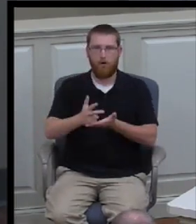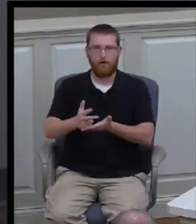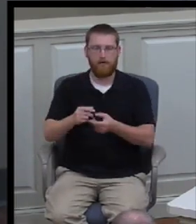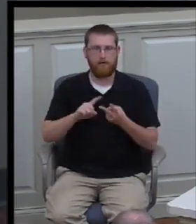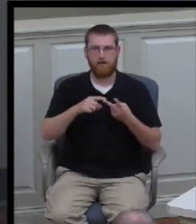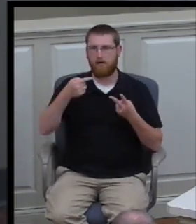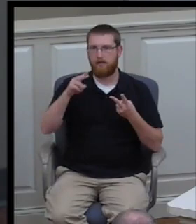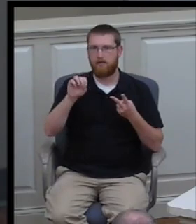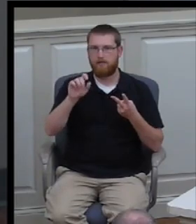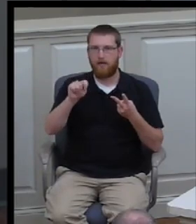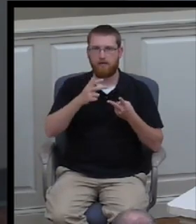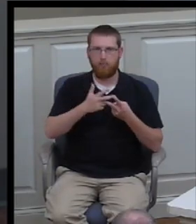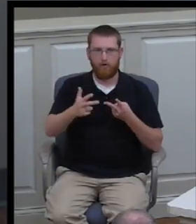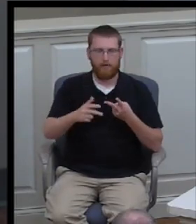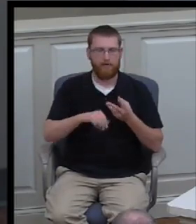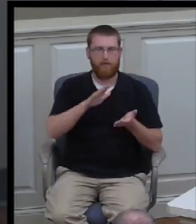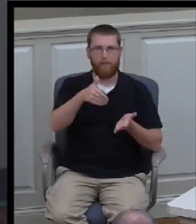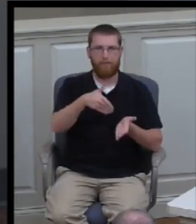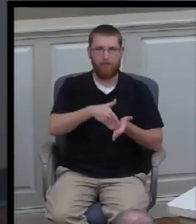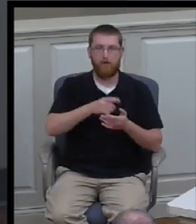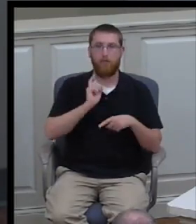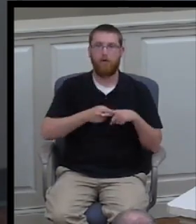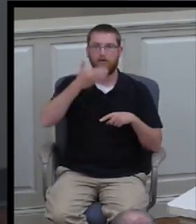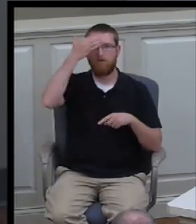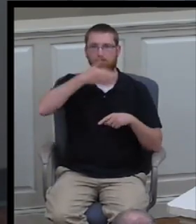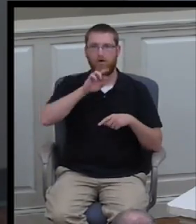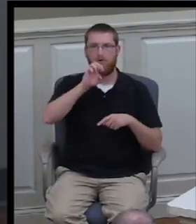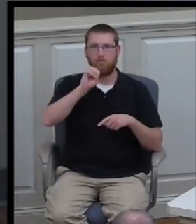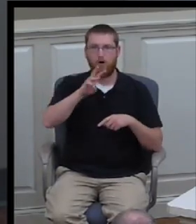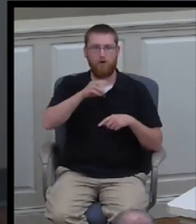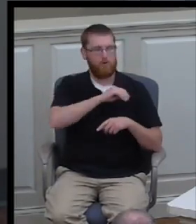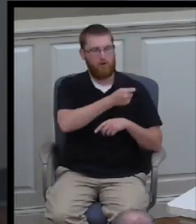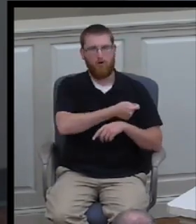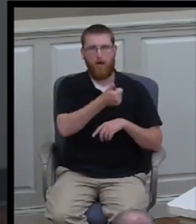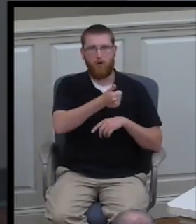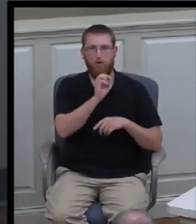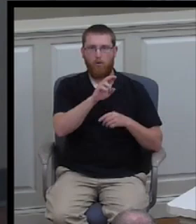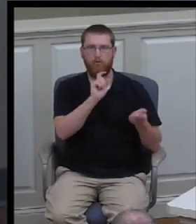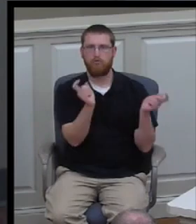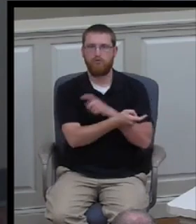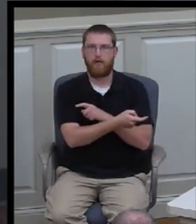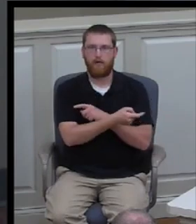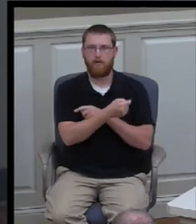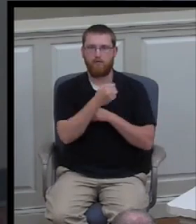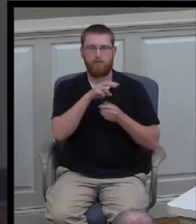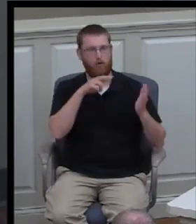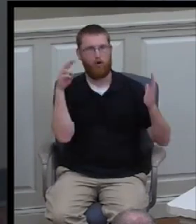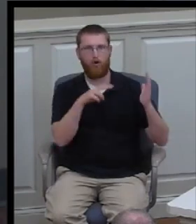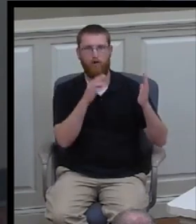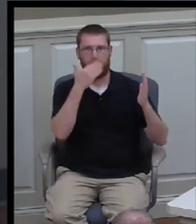guest parking in the middle of the site plan, and the front row of buildings would be eliminated or redesigned so no building orientations would be to the